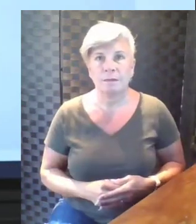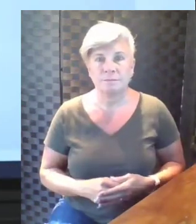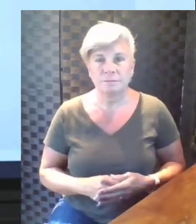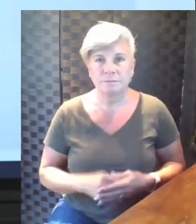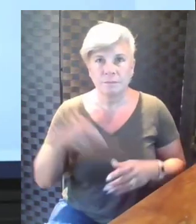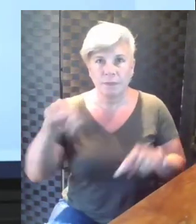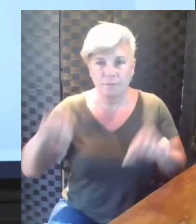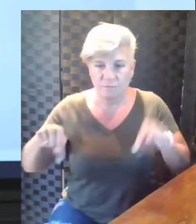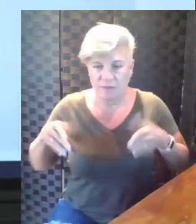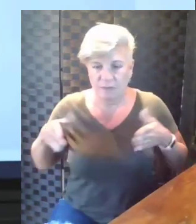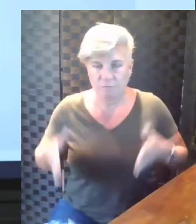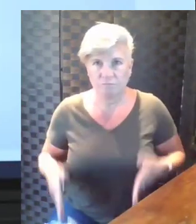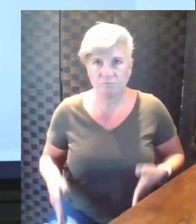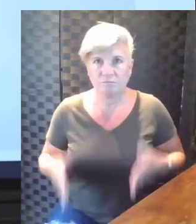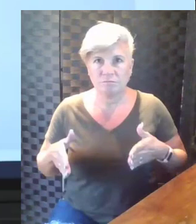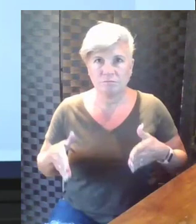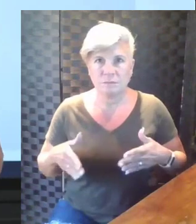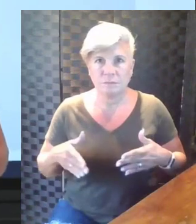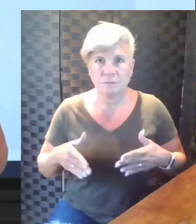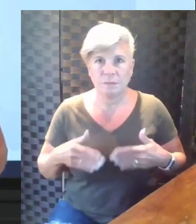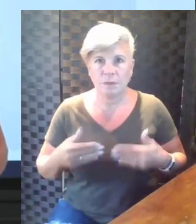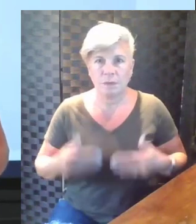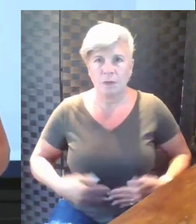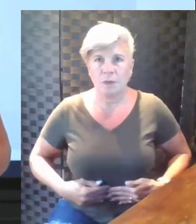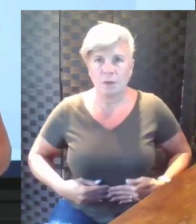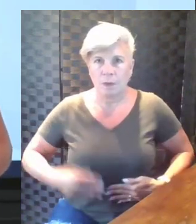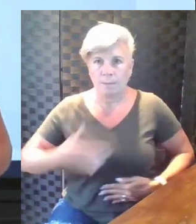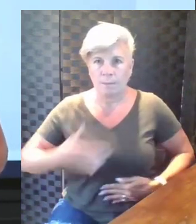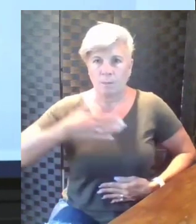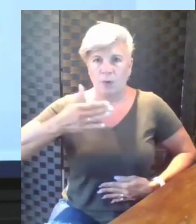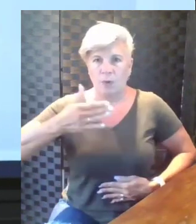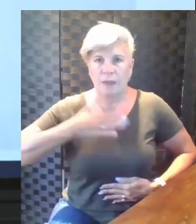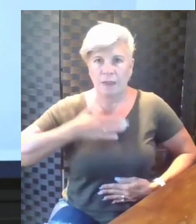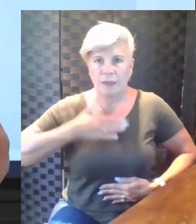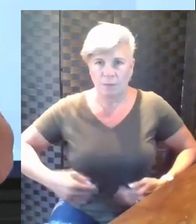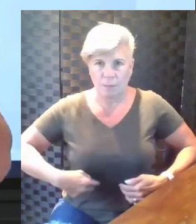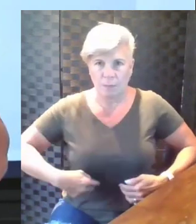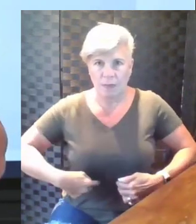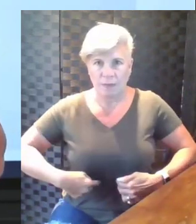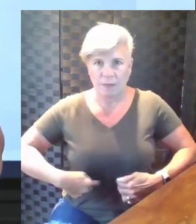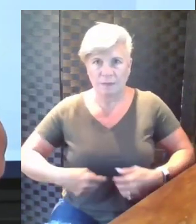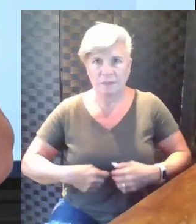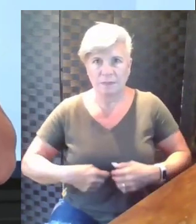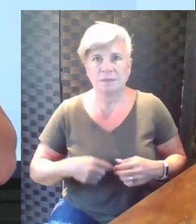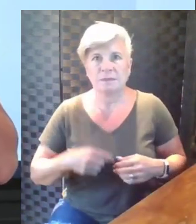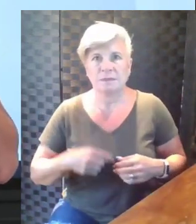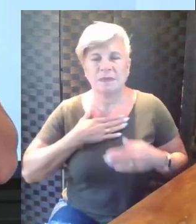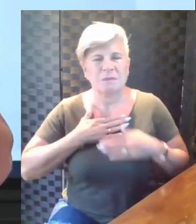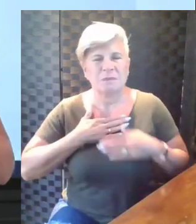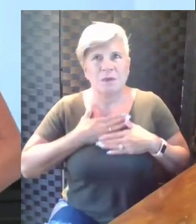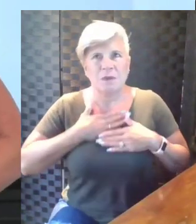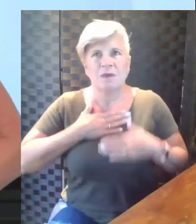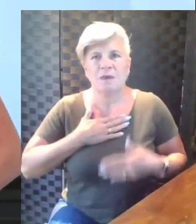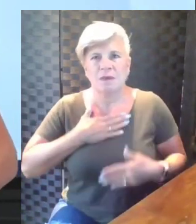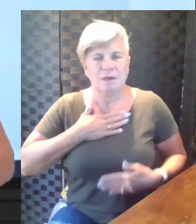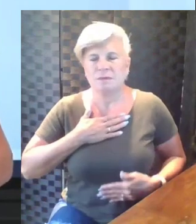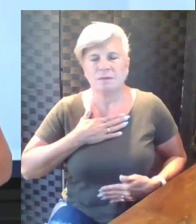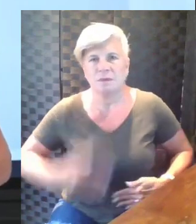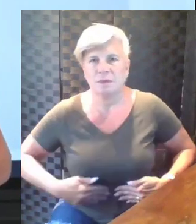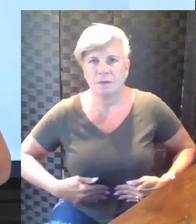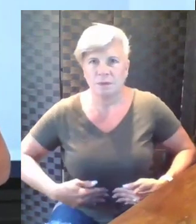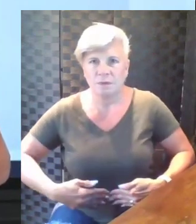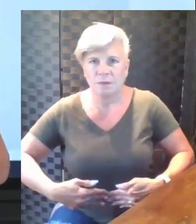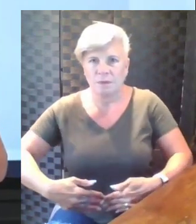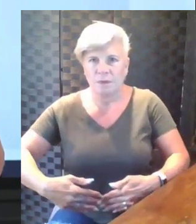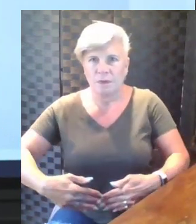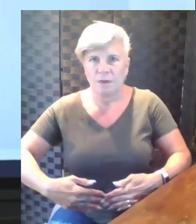or shoulder width apart, and we're going to be taking those deep breaths right from our belly again. It's very easy to take a shallow breath right here in our chest, but we want to be pushing out our